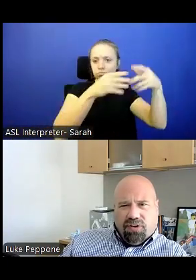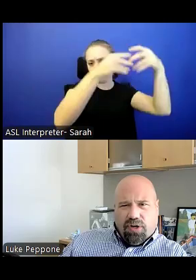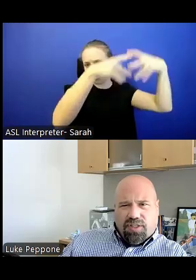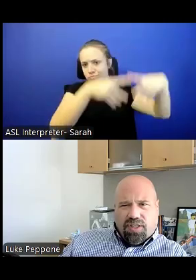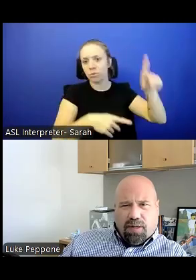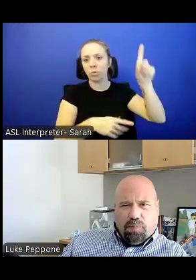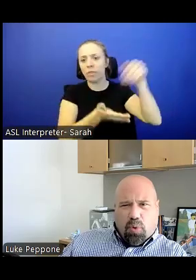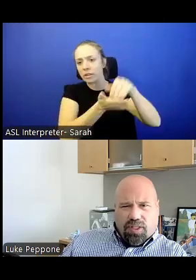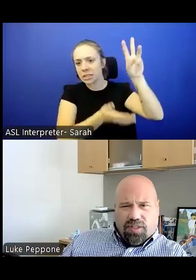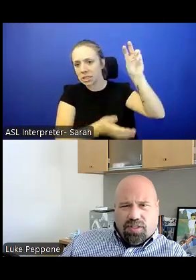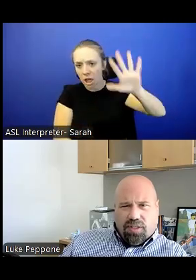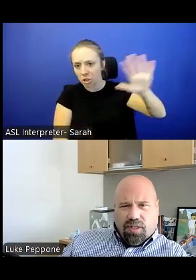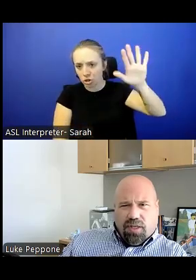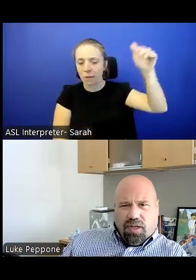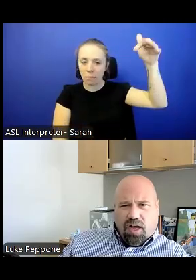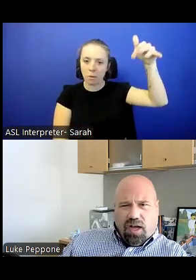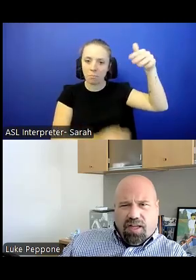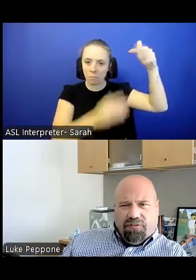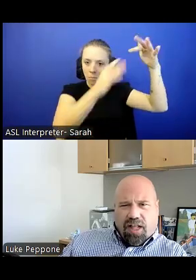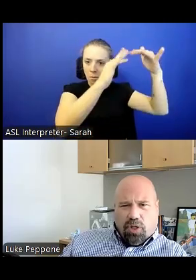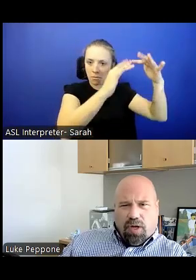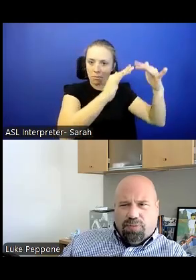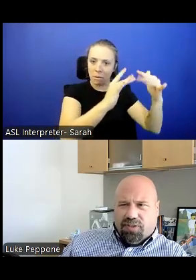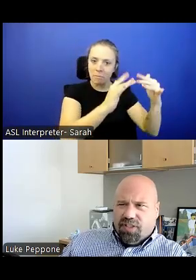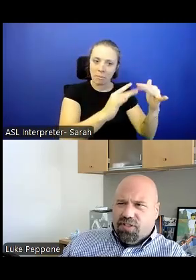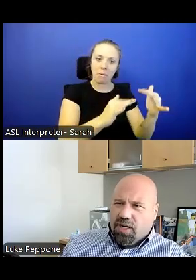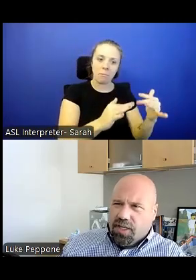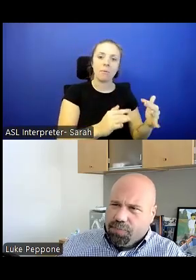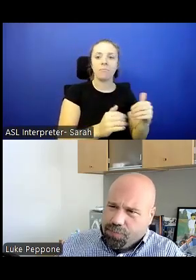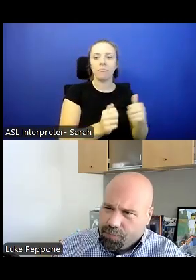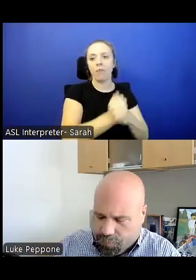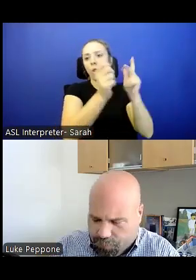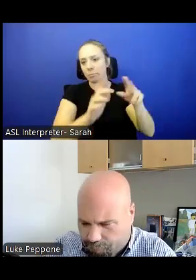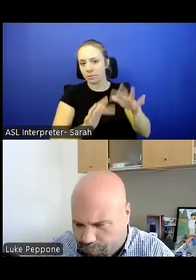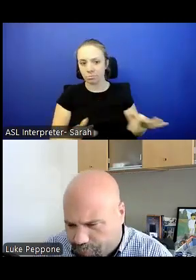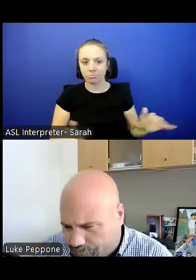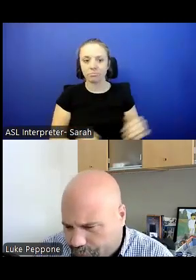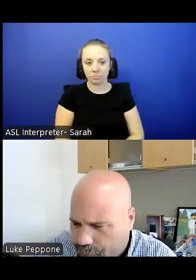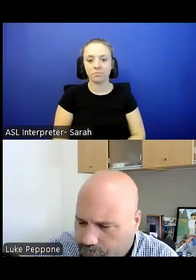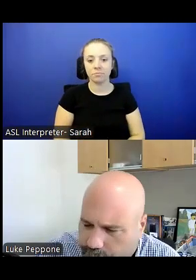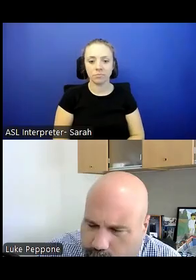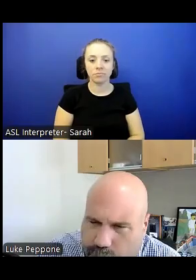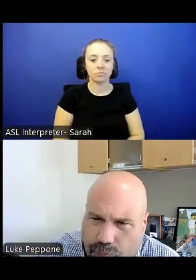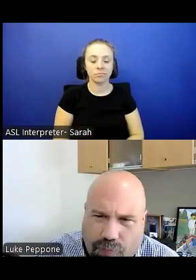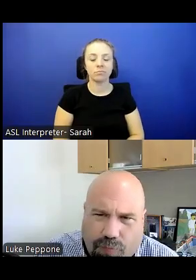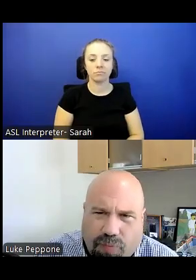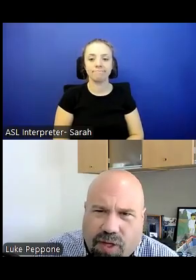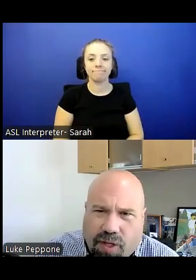through the various time points and follow-ups of the study.